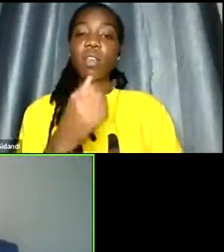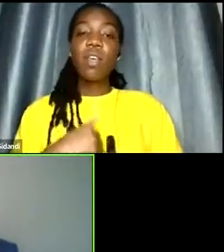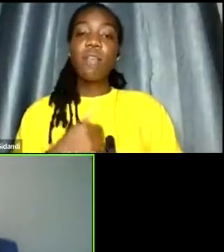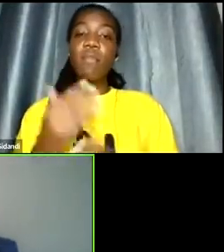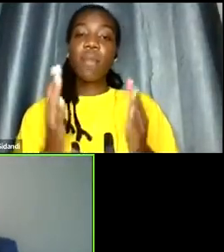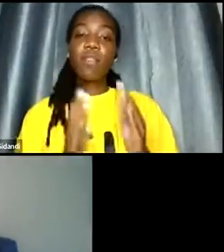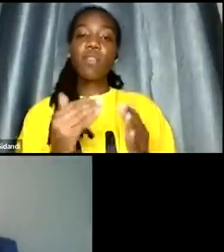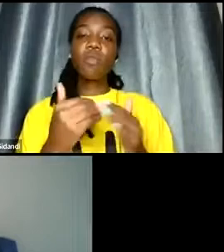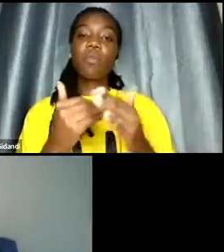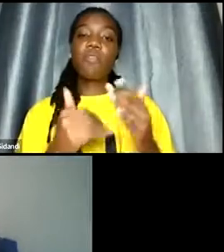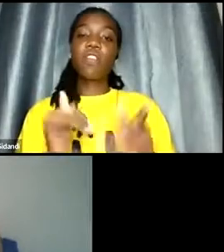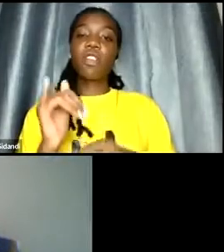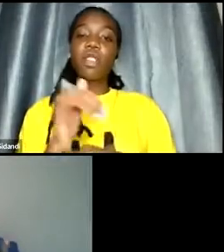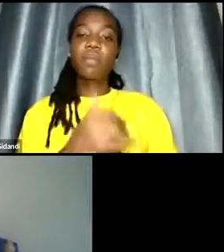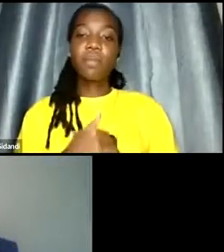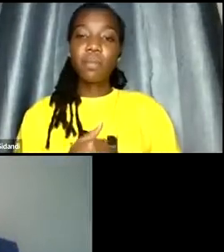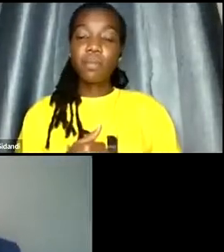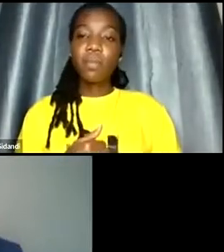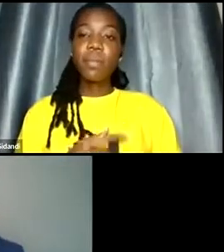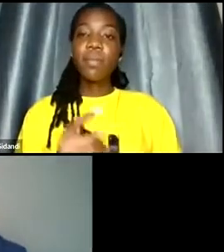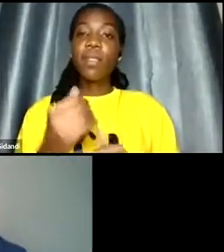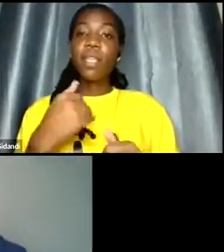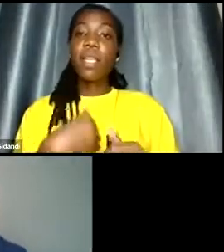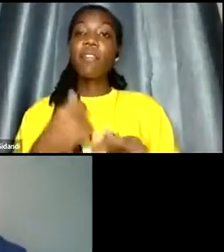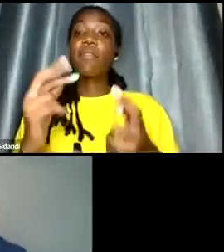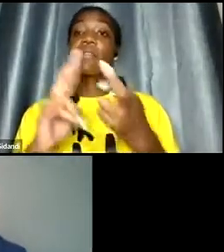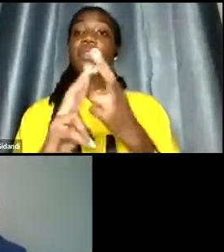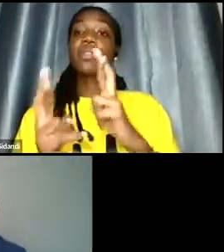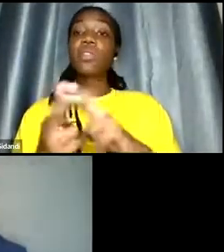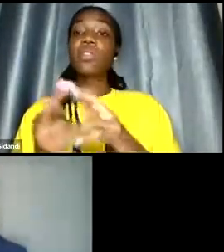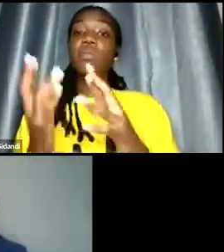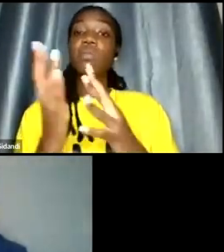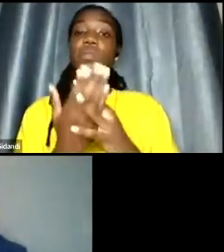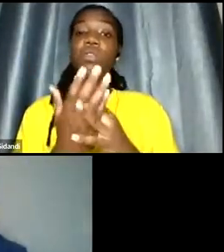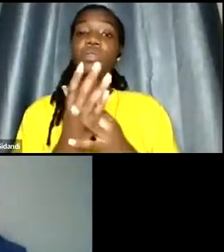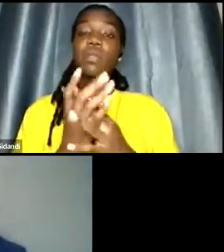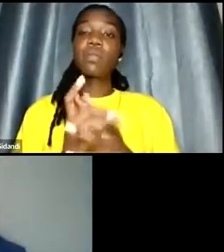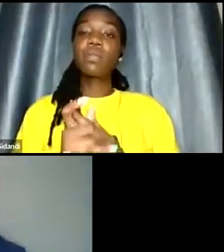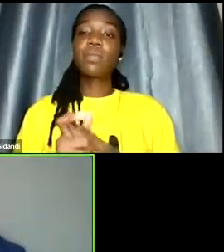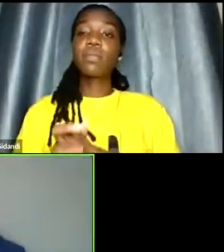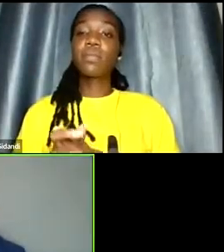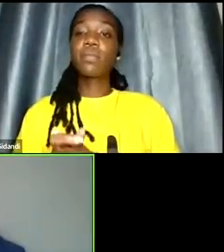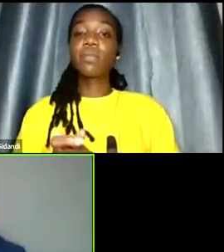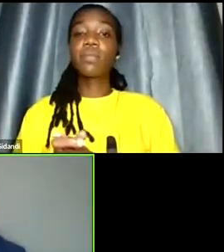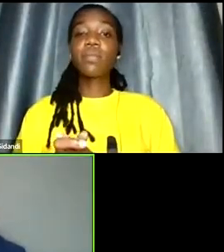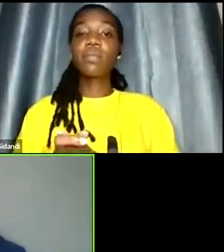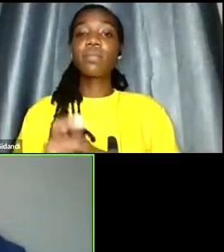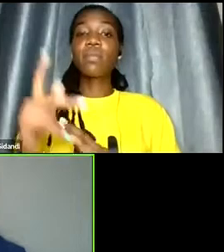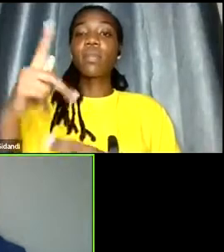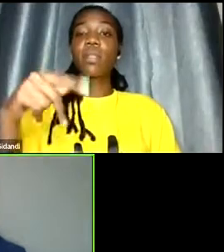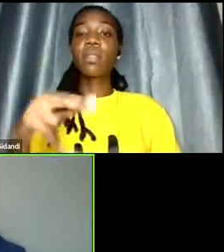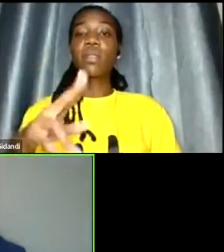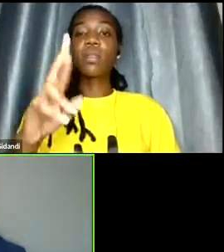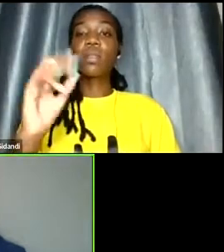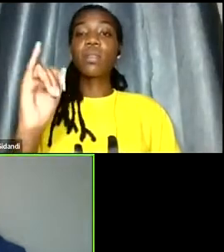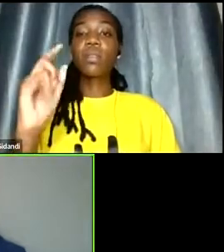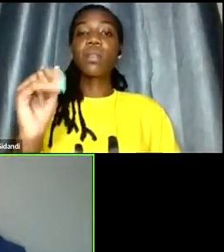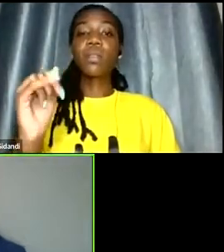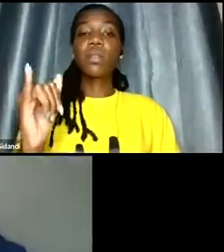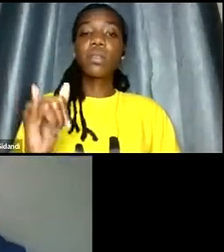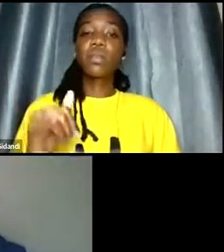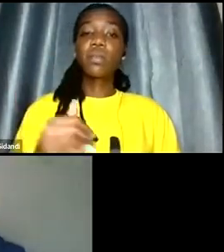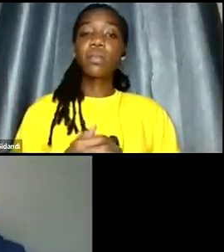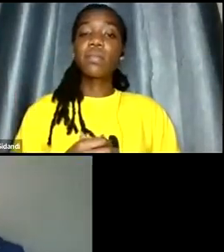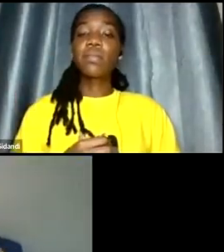asked that question. What is the correlation between, in fact, I can't. It's Purity. It was Purity, yeah. Purity Kinanu, yes.